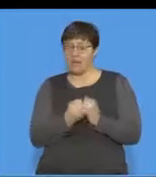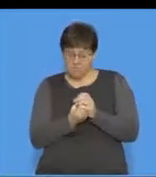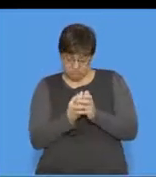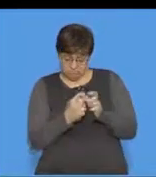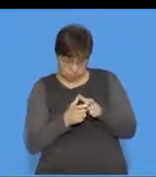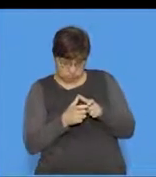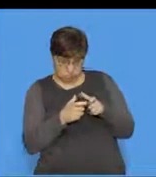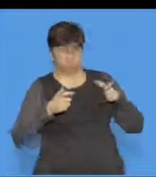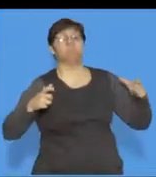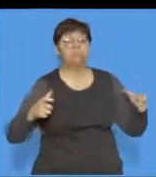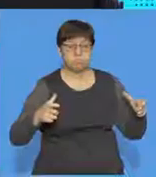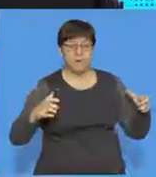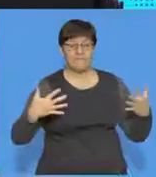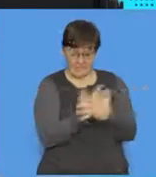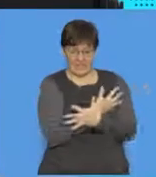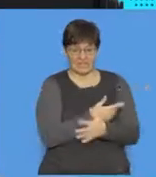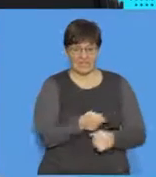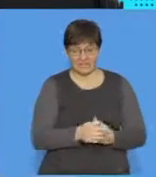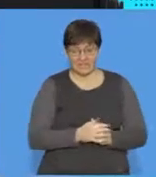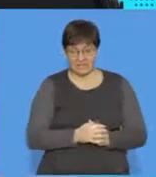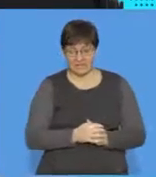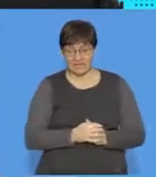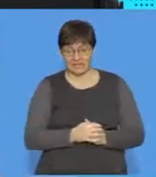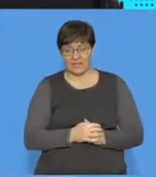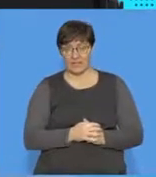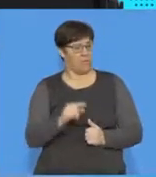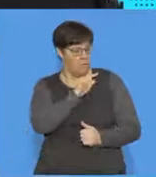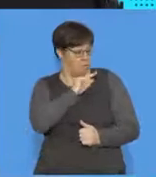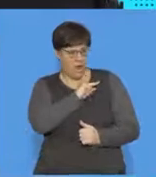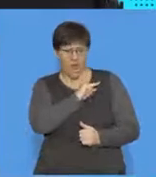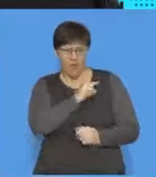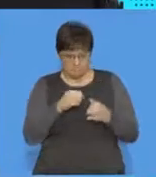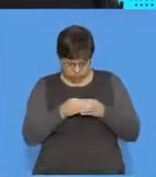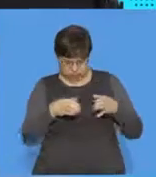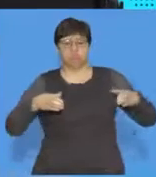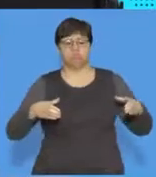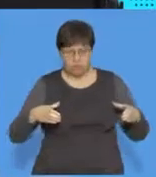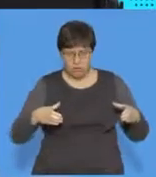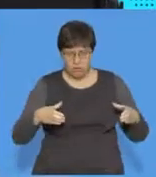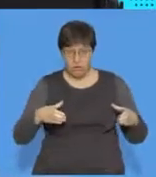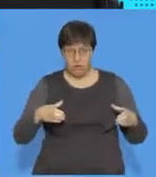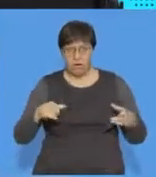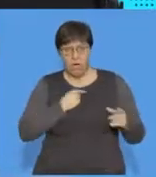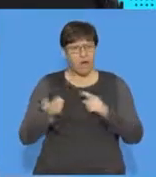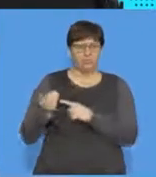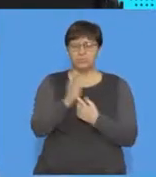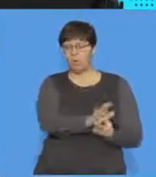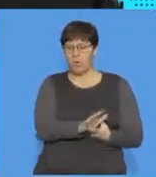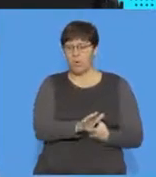exponential growth curve. So we need to say why. Why is the human population showing us